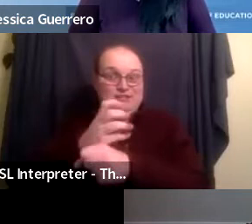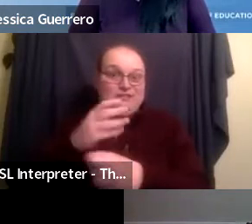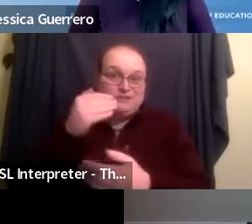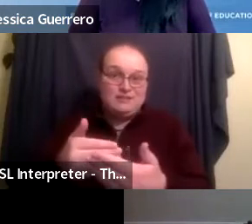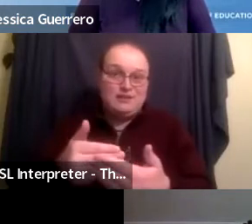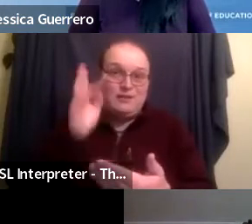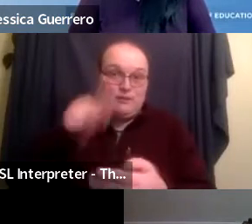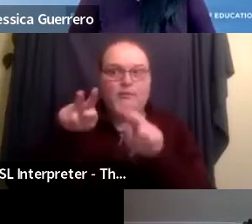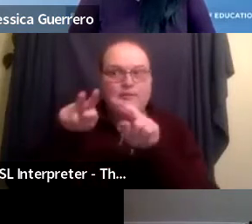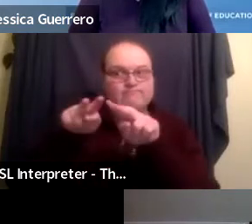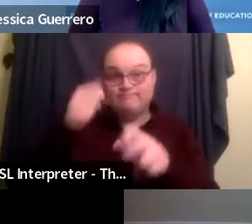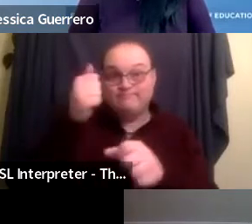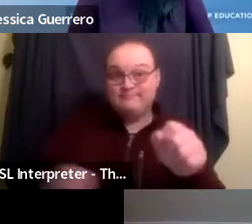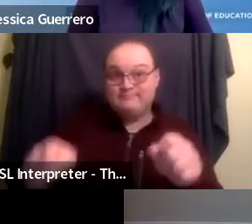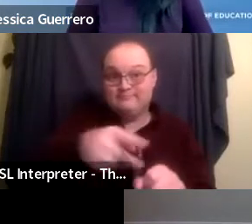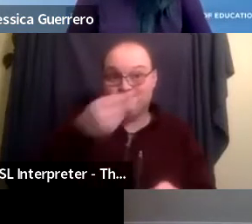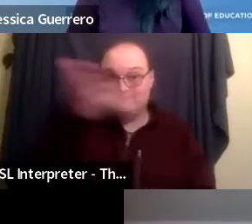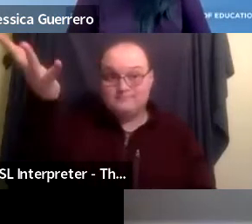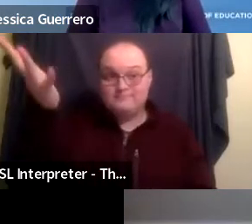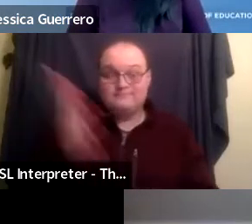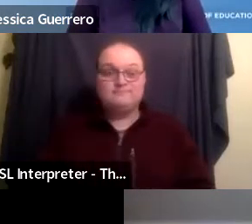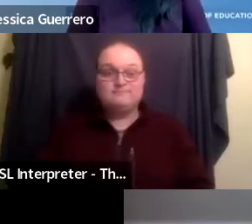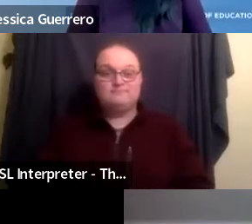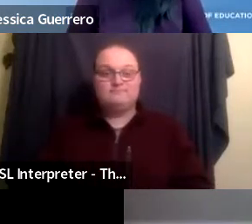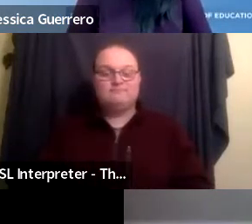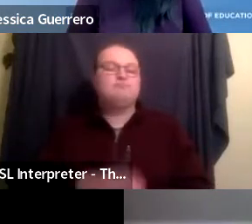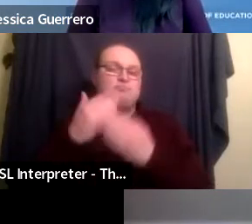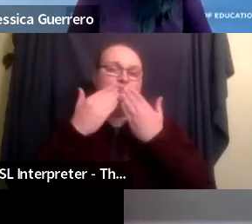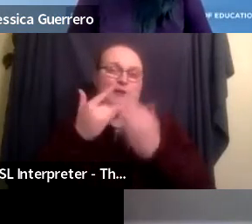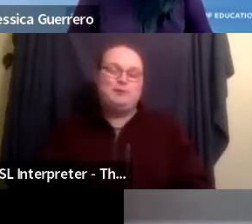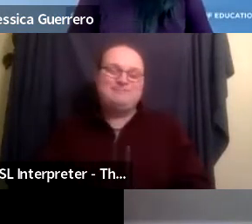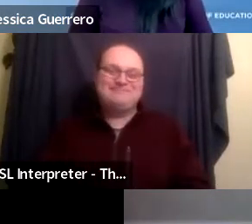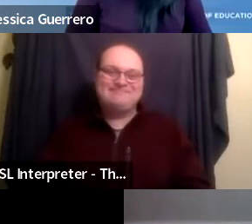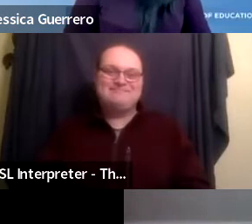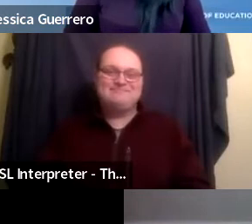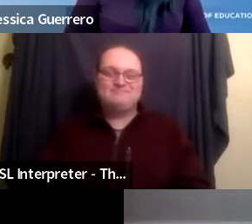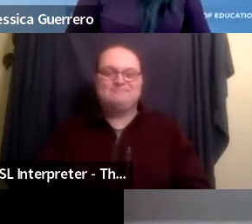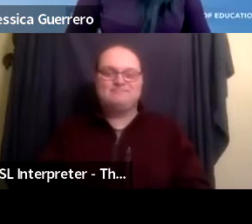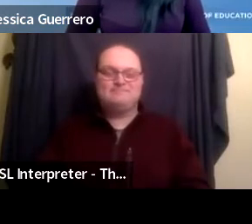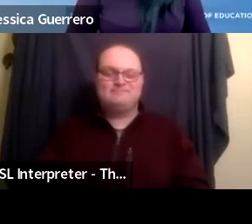each one of you. Thank you, Ms. Hudson. The next is